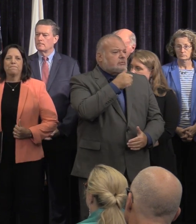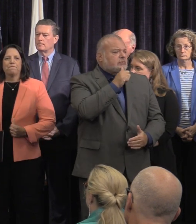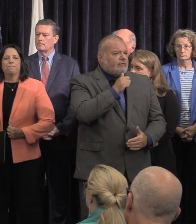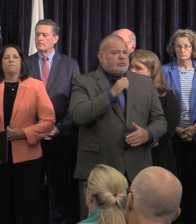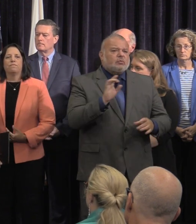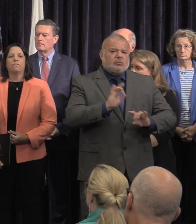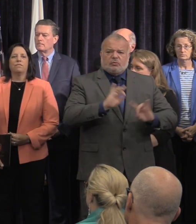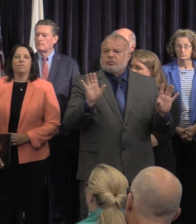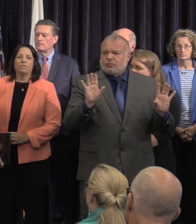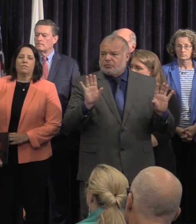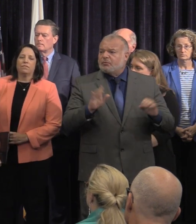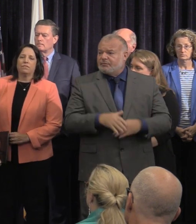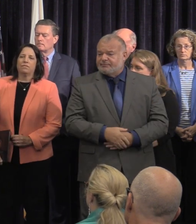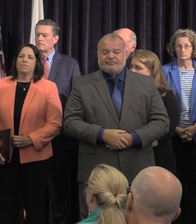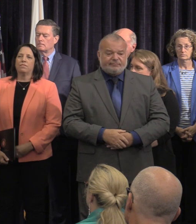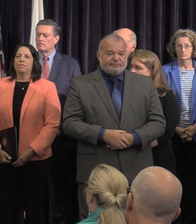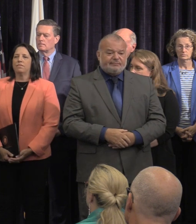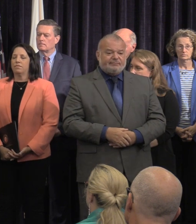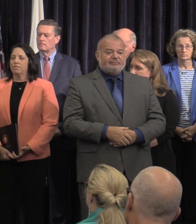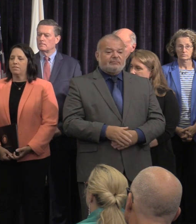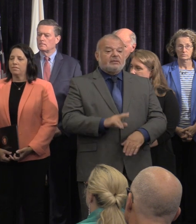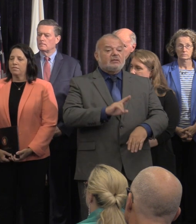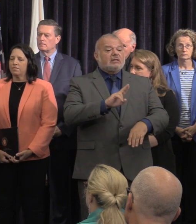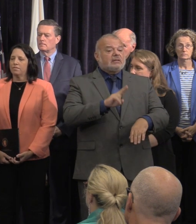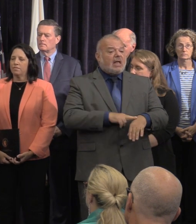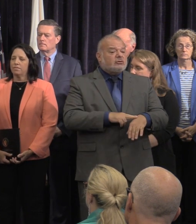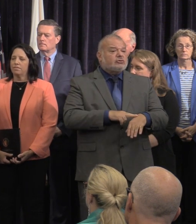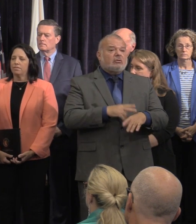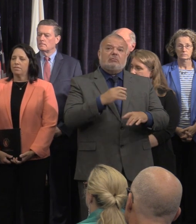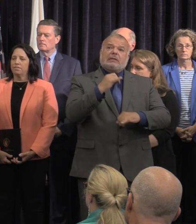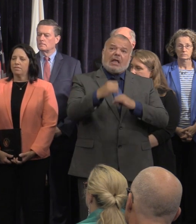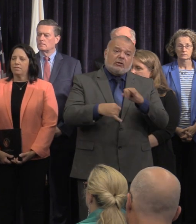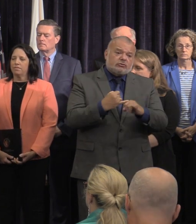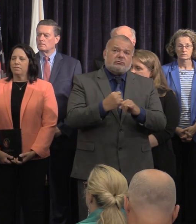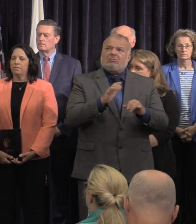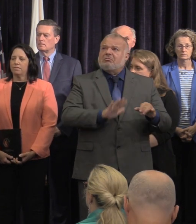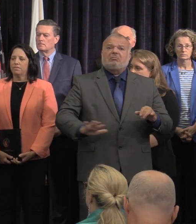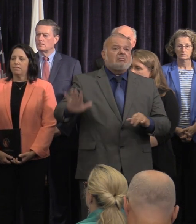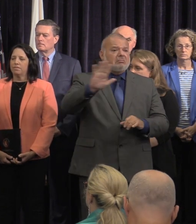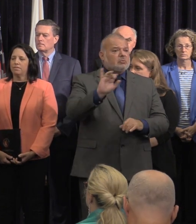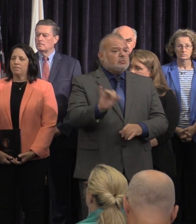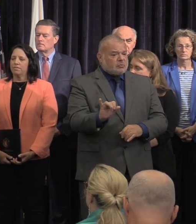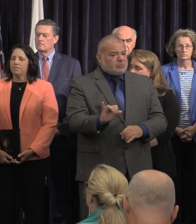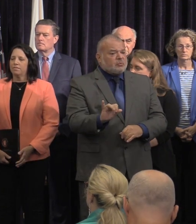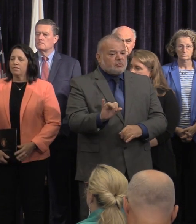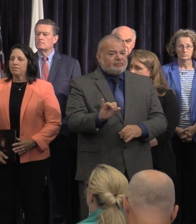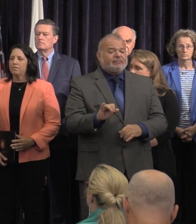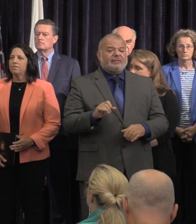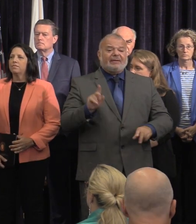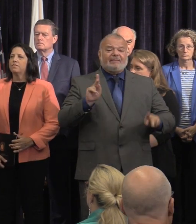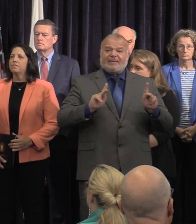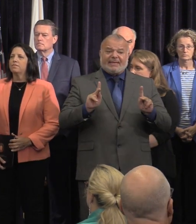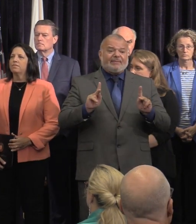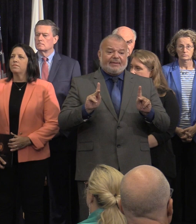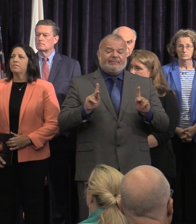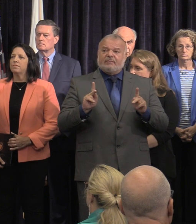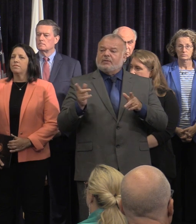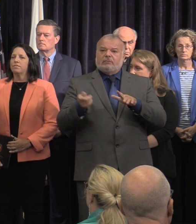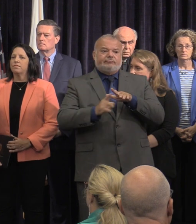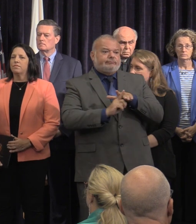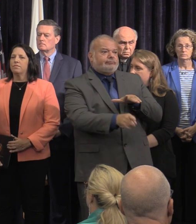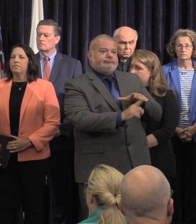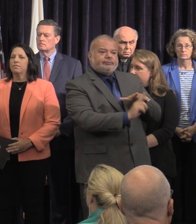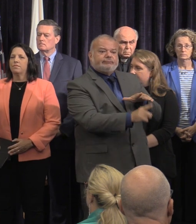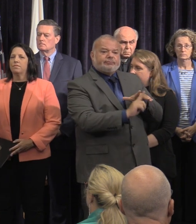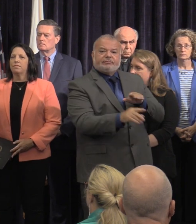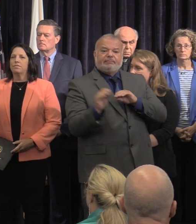face of the national, international migrant crisis. They're here because where they came from